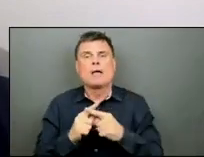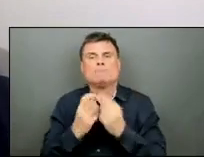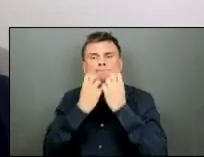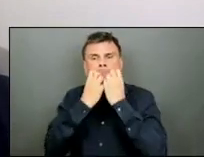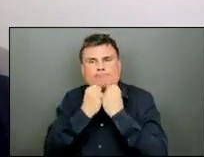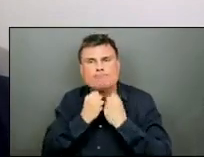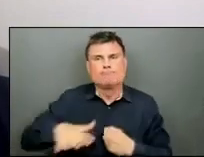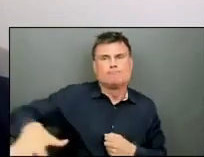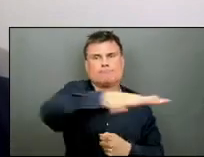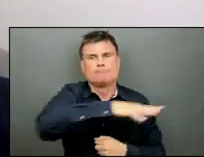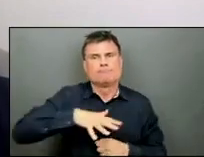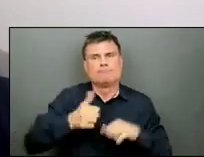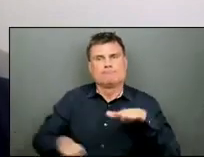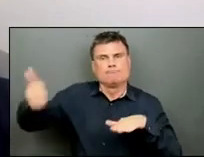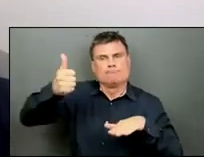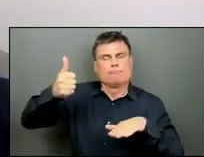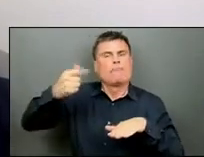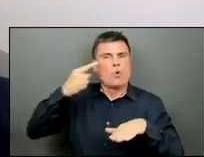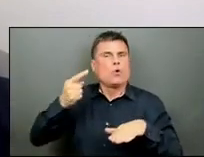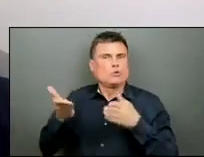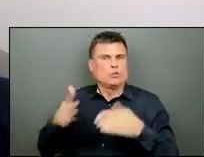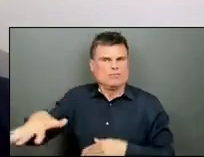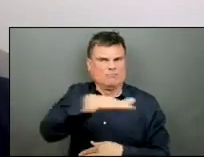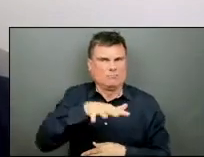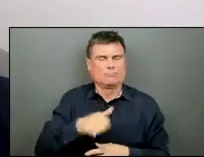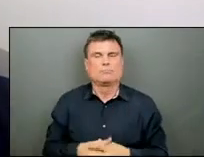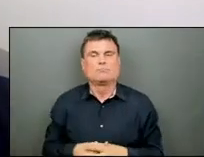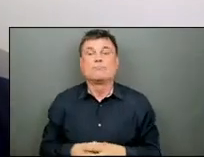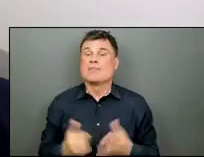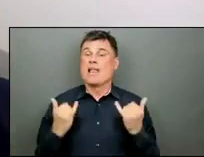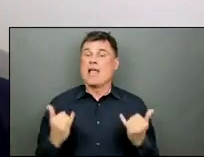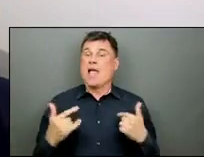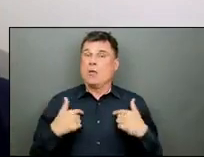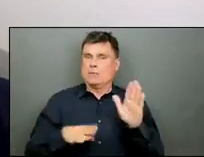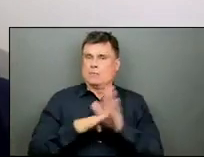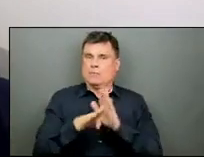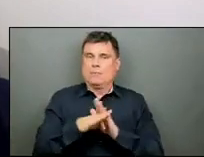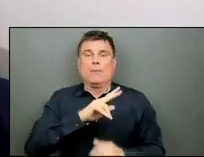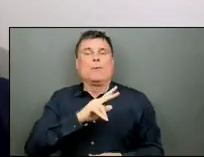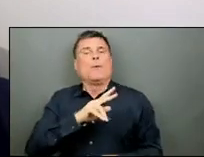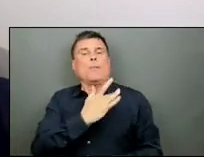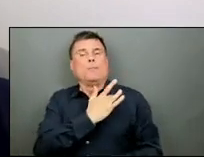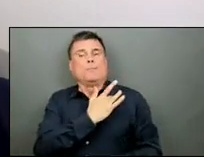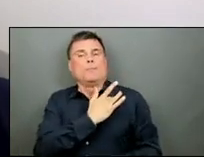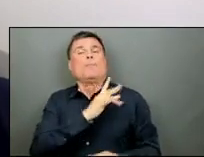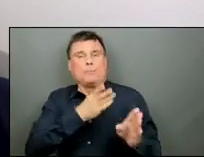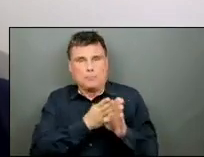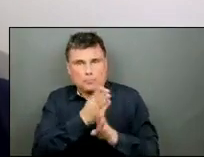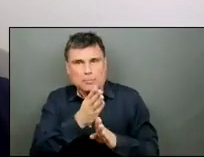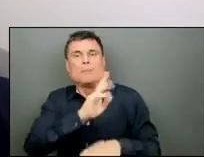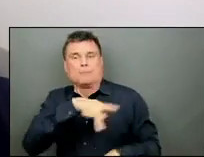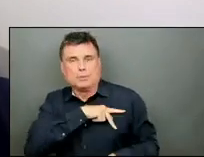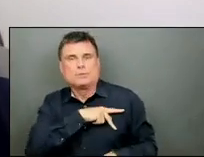to develop personal and professional skills. And I am looking forward